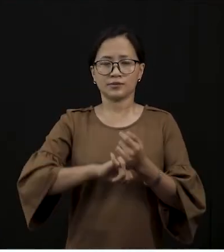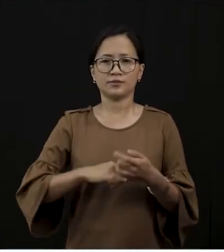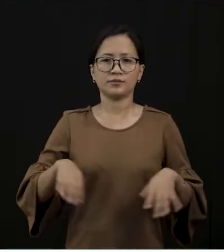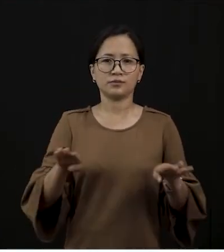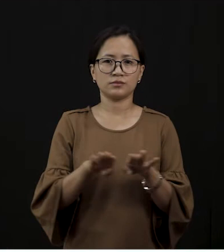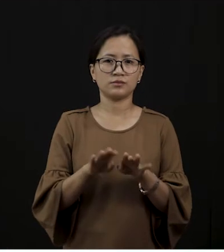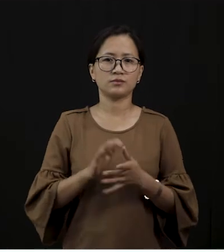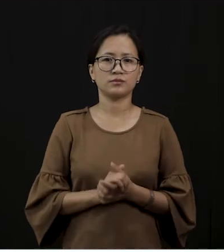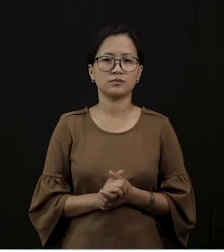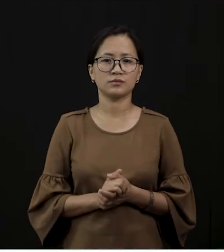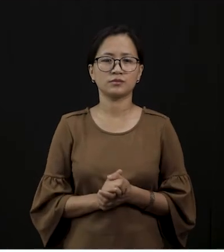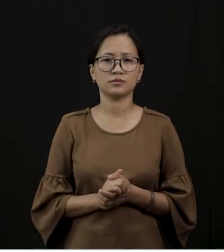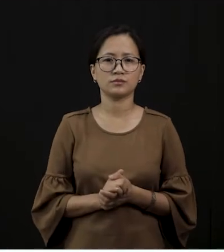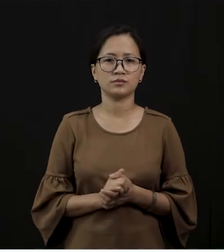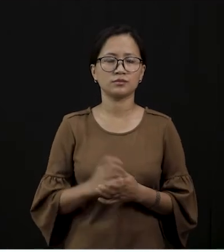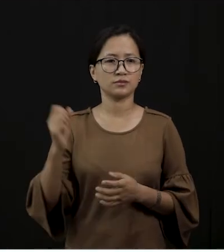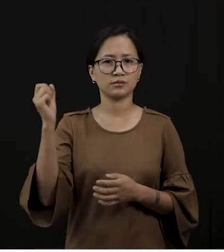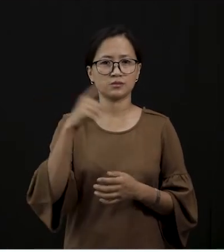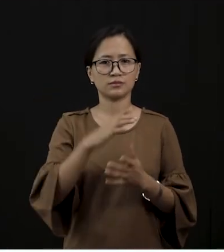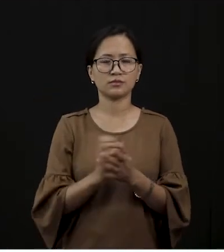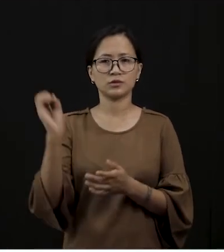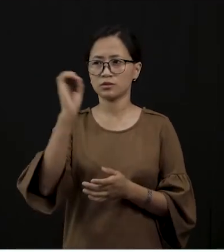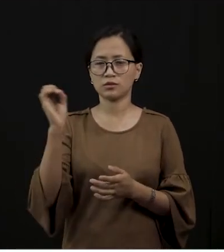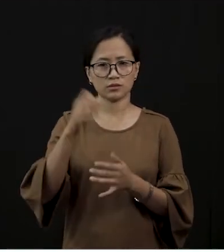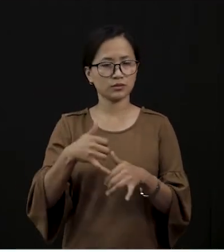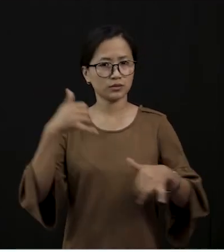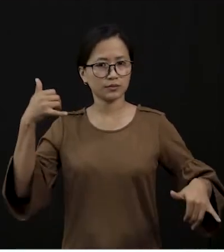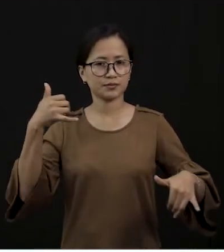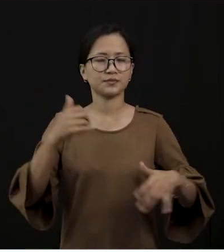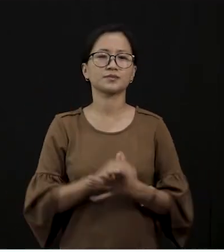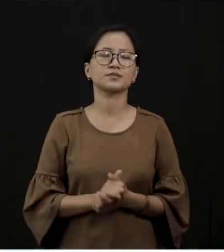Sundays. Then, this is the month of October.